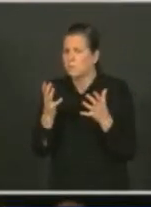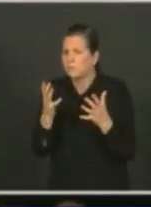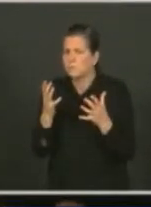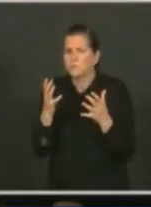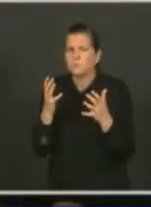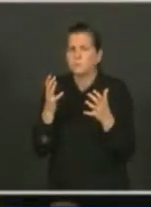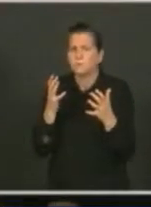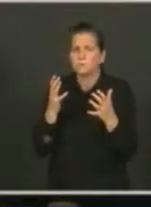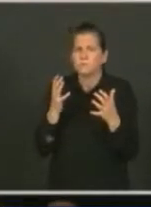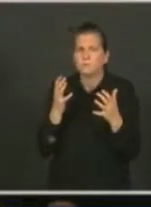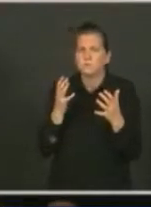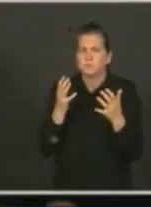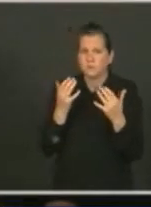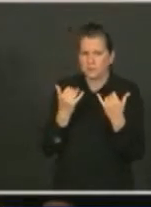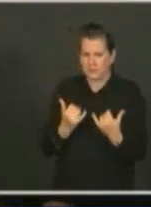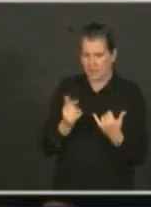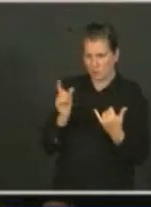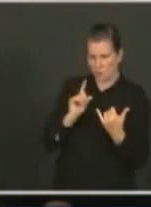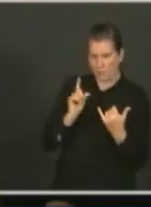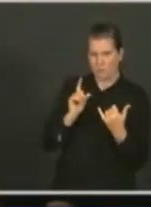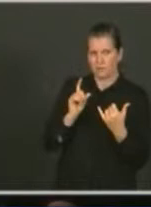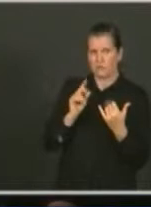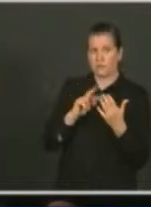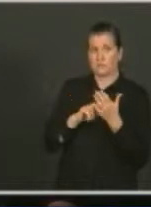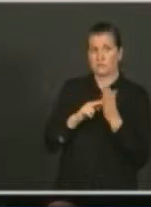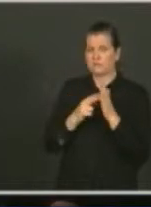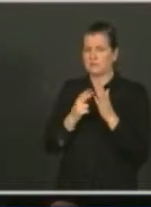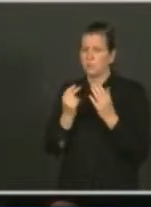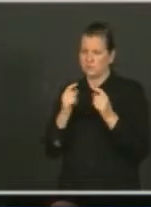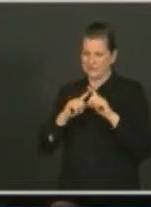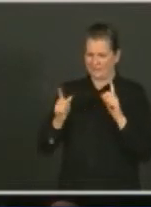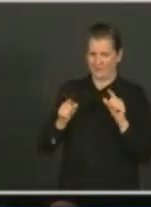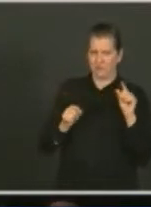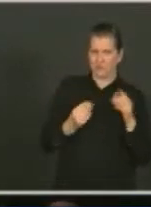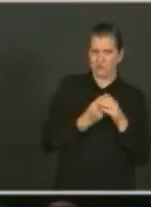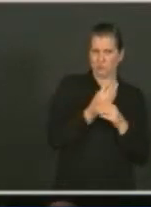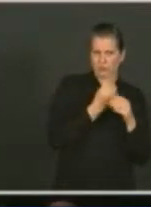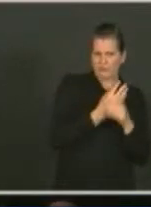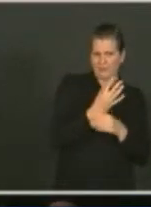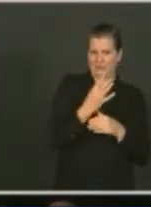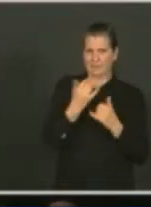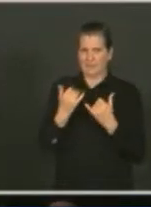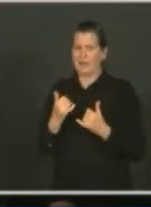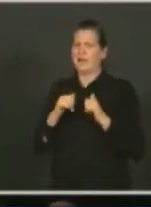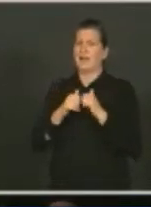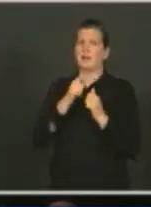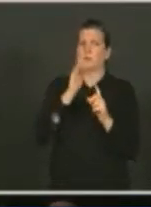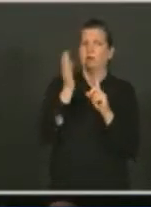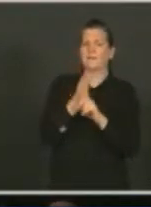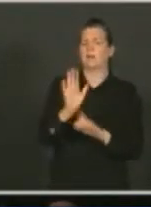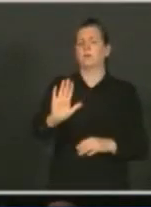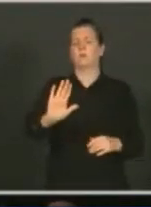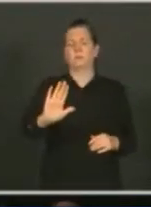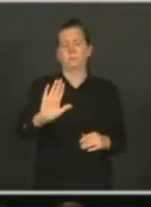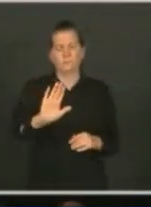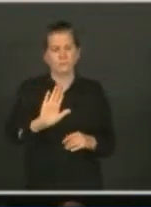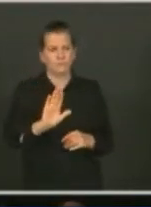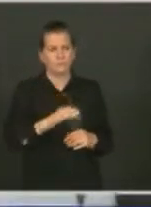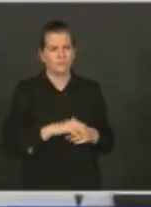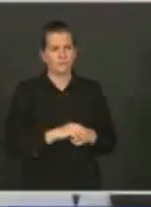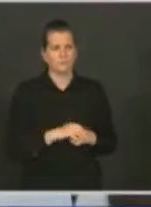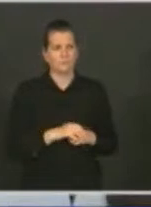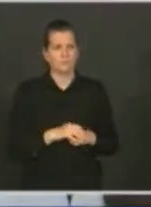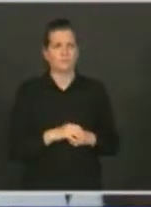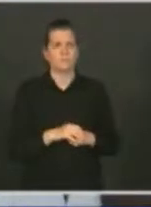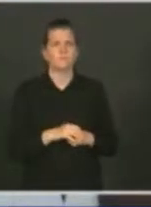are now as to where we are in the spring? You need more buy-in, so how do you get that? Yeah, so a few things.